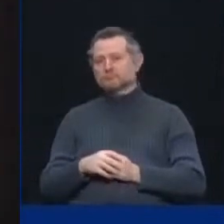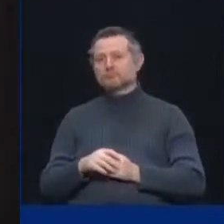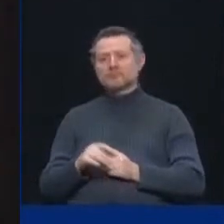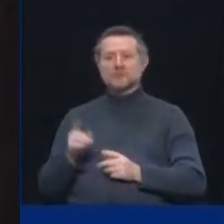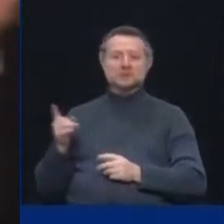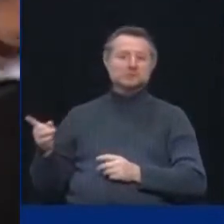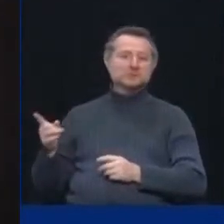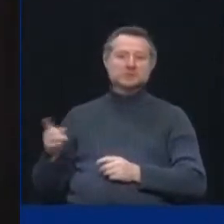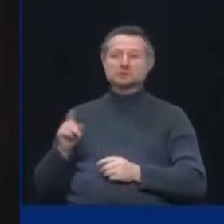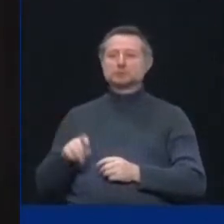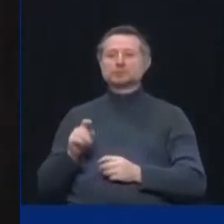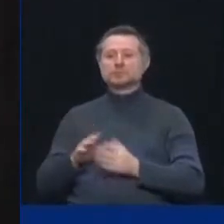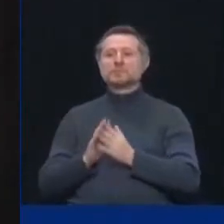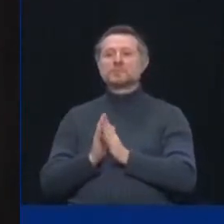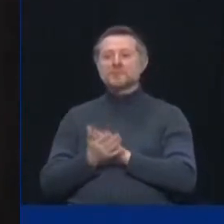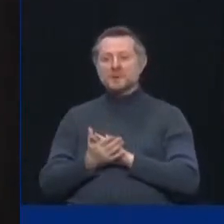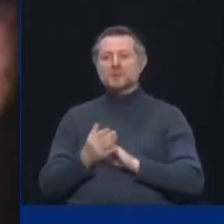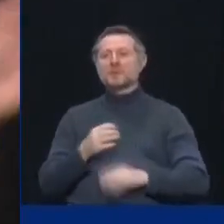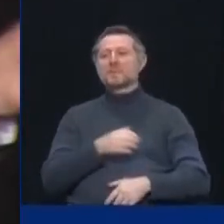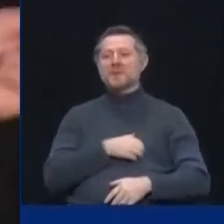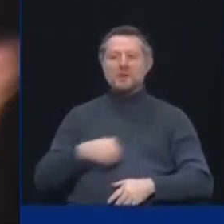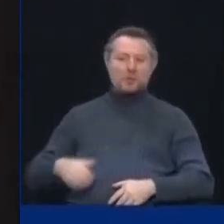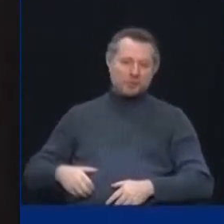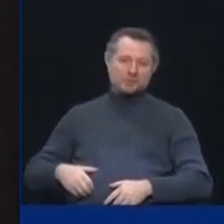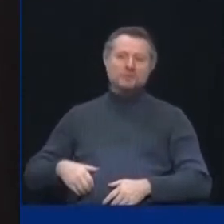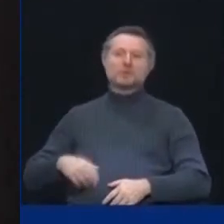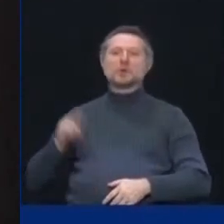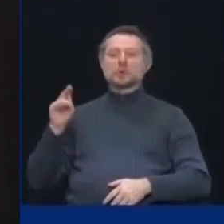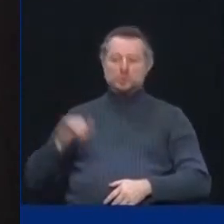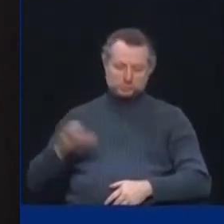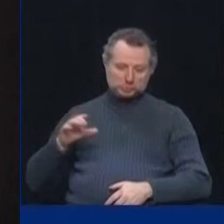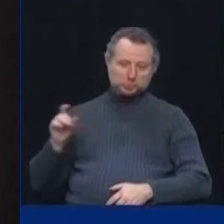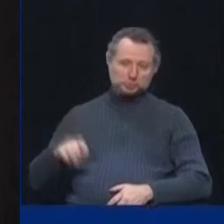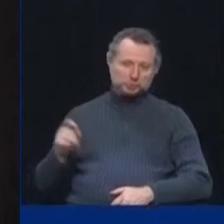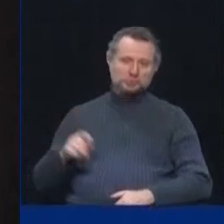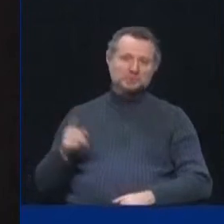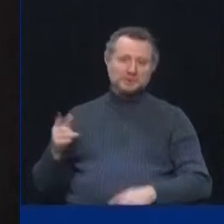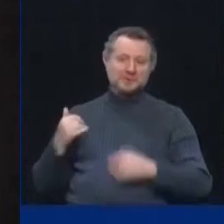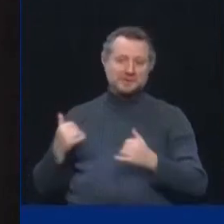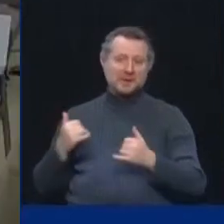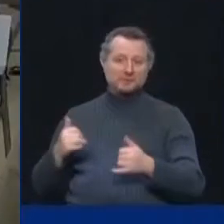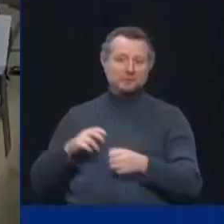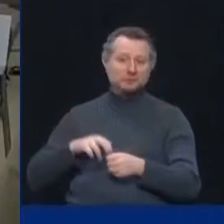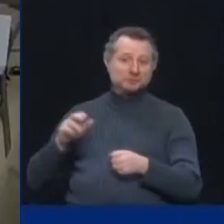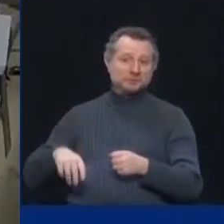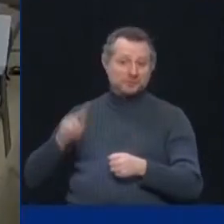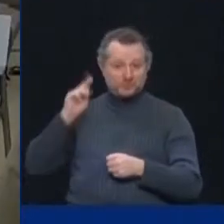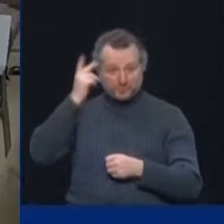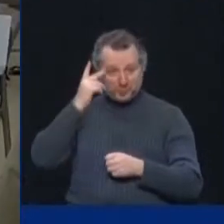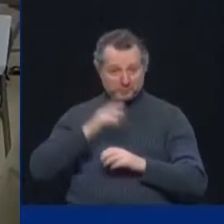city, is stepping out of politics. And all the best for you, Ruben. A big hand for Ruben, please.